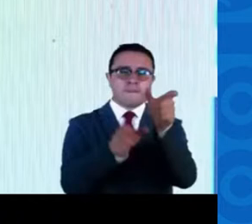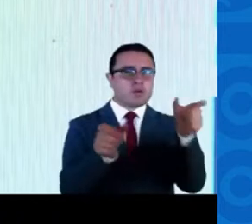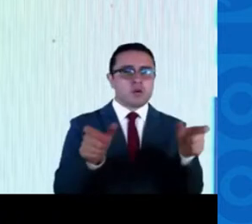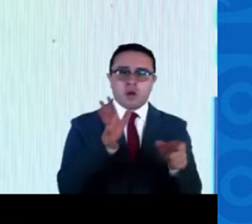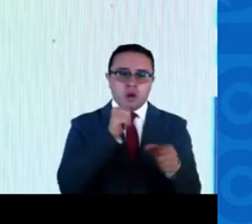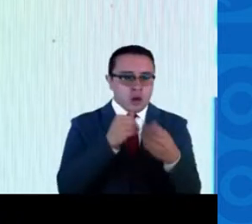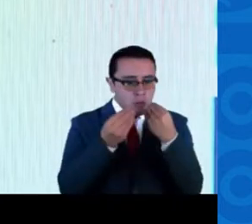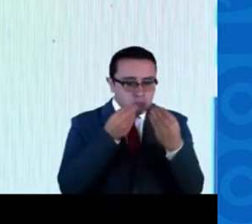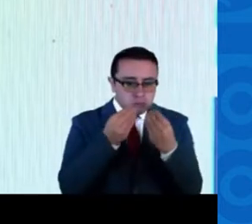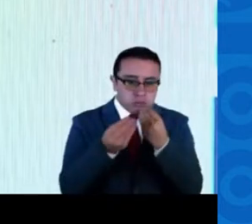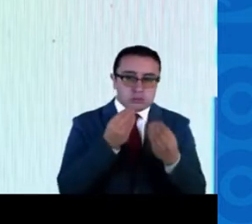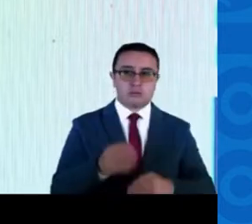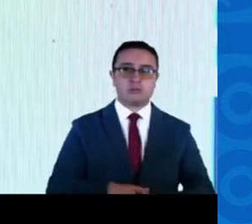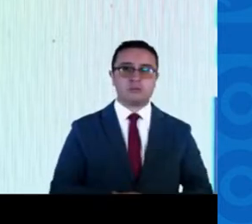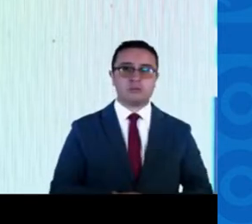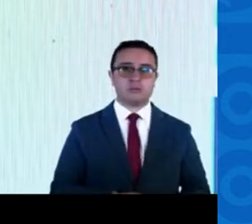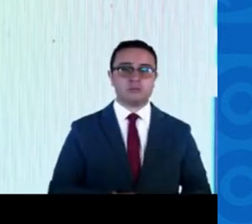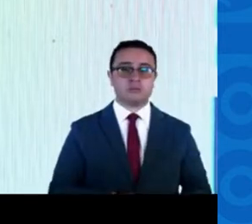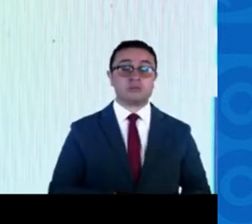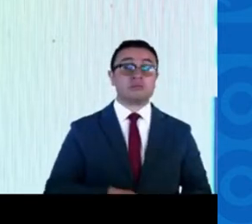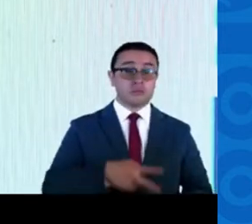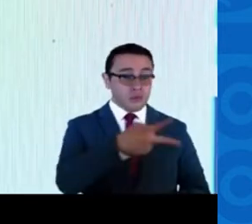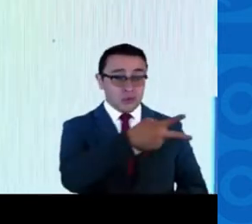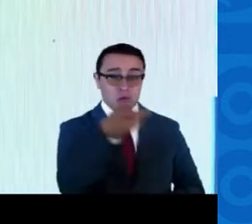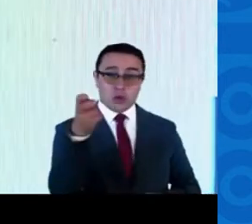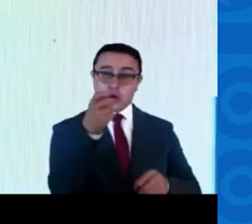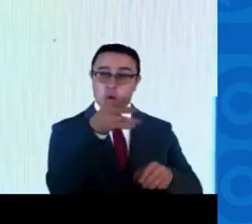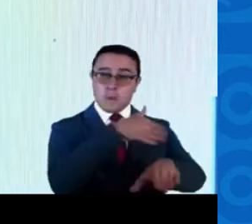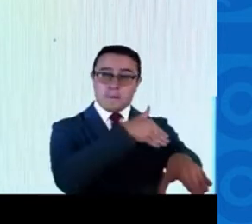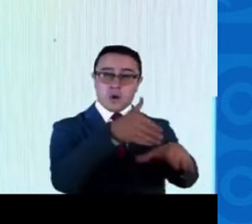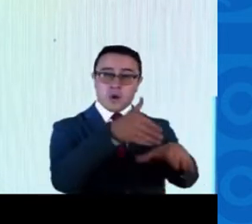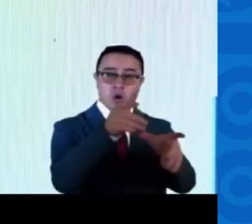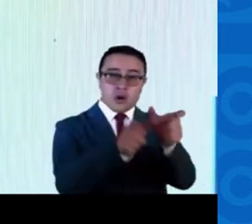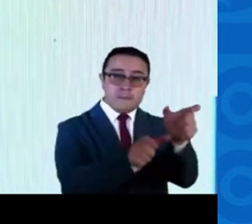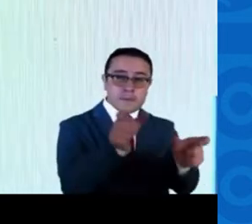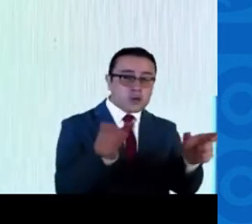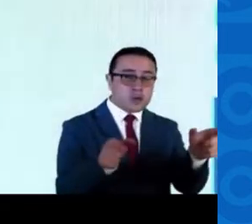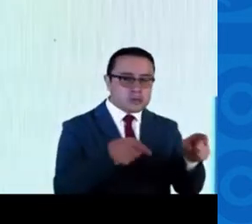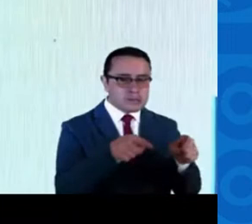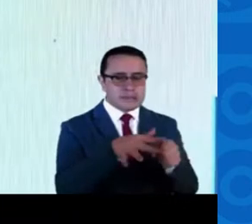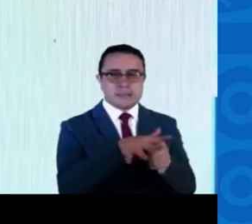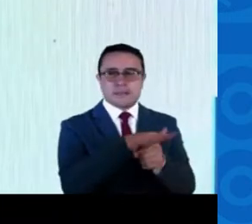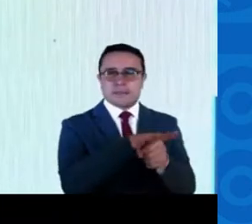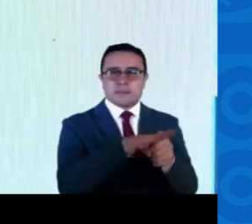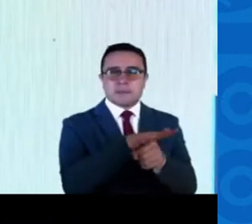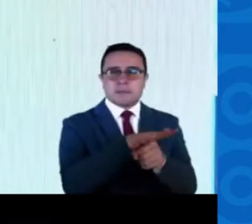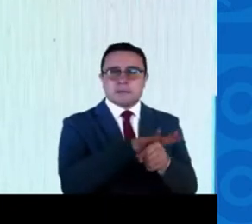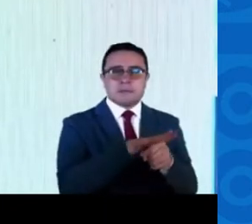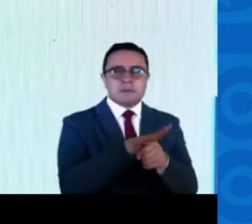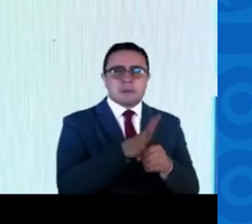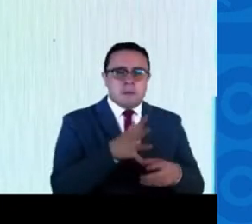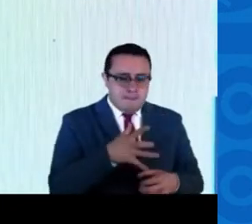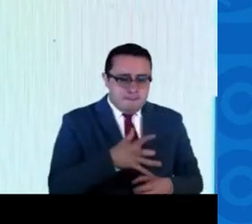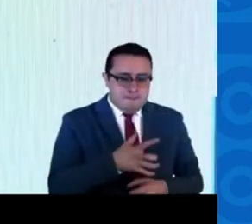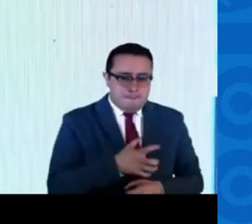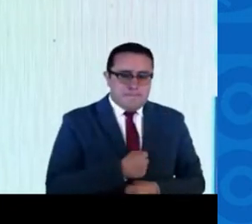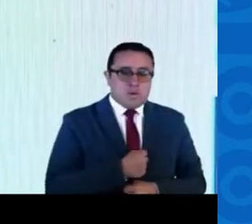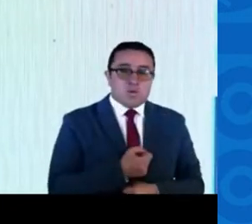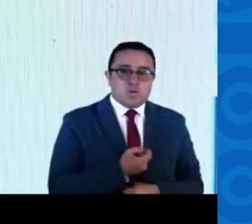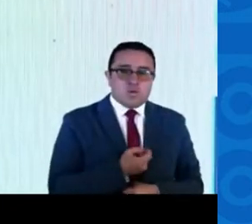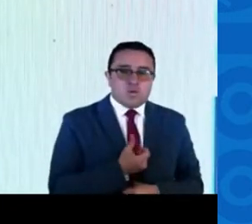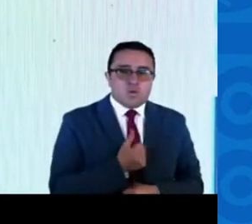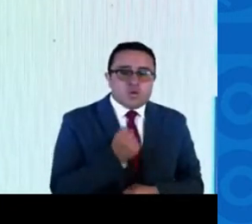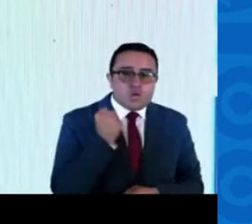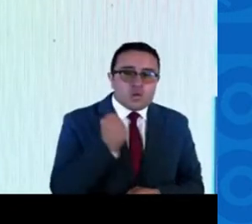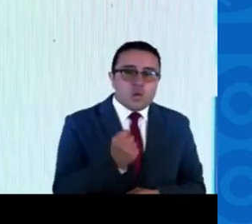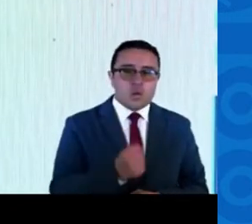social non-inclusion. Millions of people do not have anything to eat or are